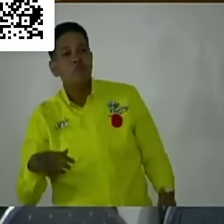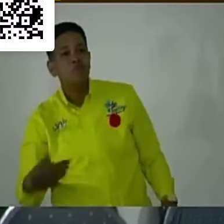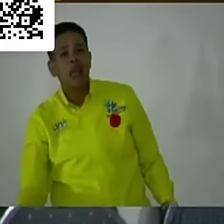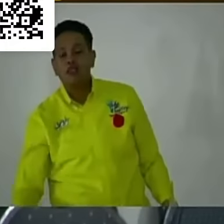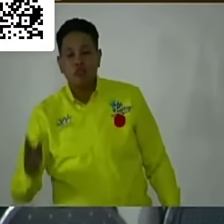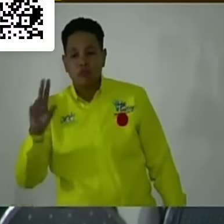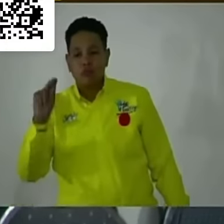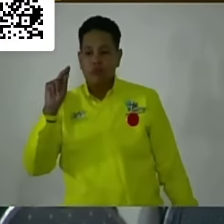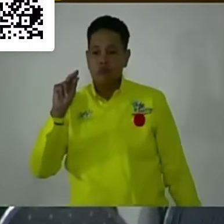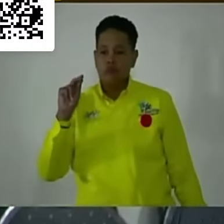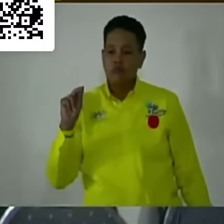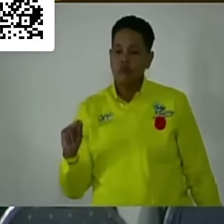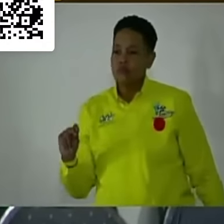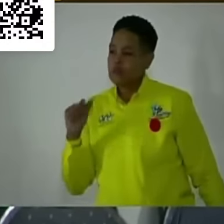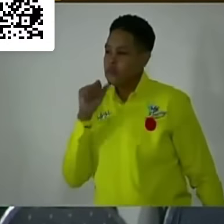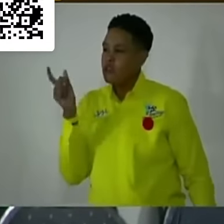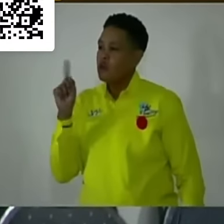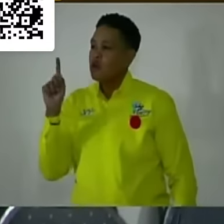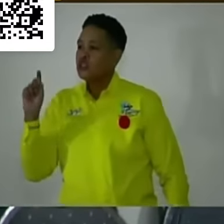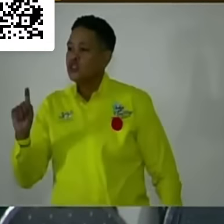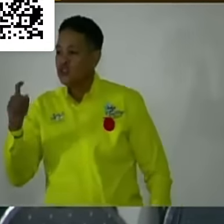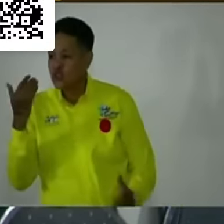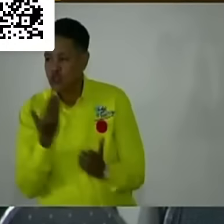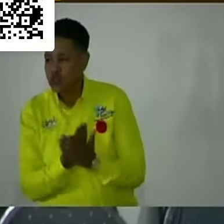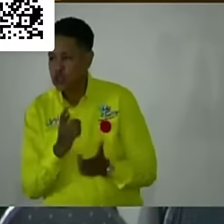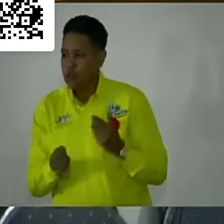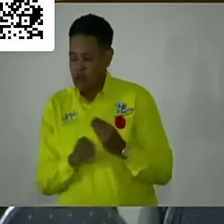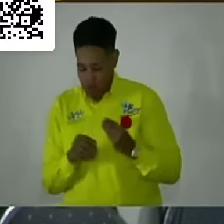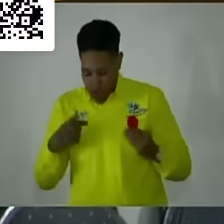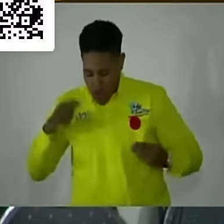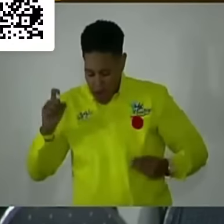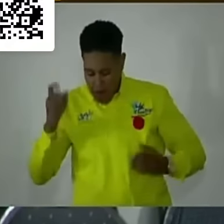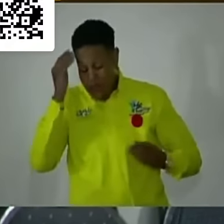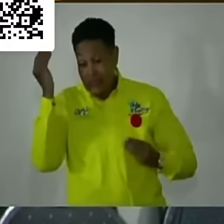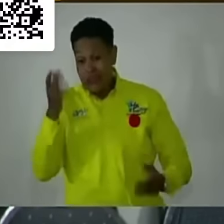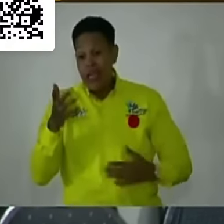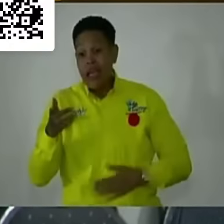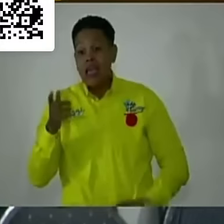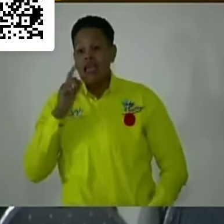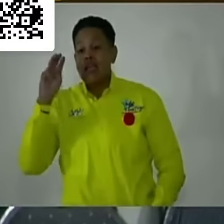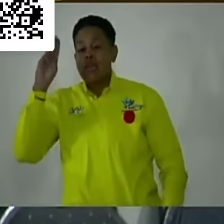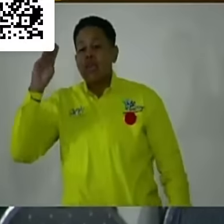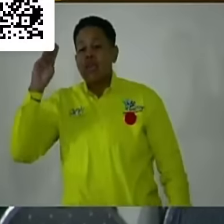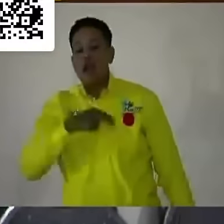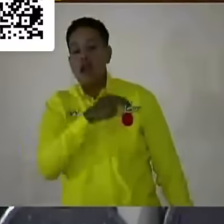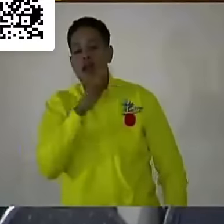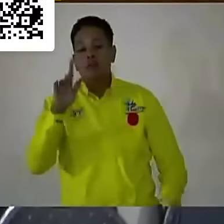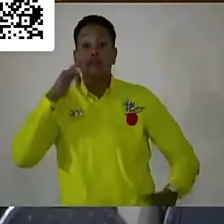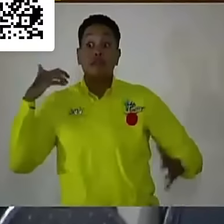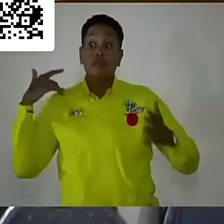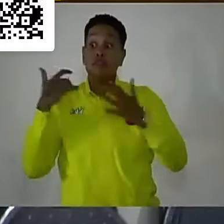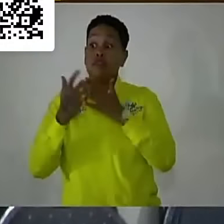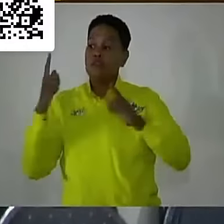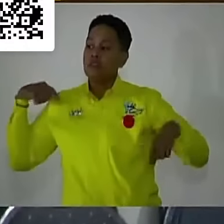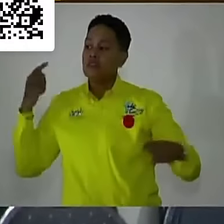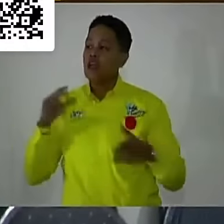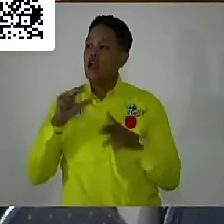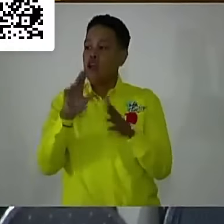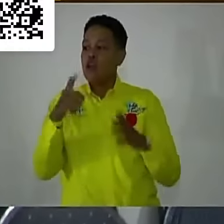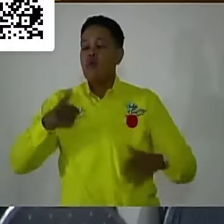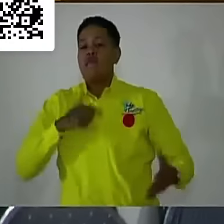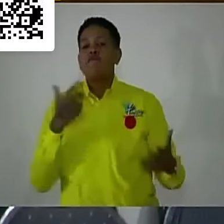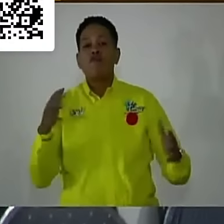not where it ought to be, but I must say that Cornwall Regional has come a long way since the hurricane. We have